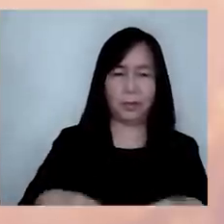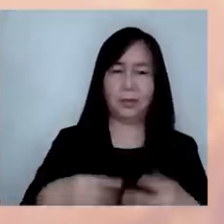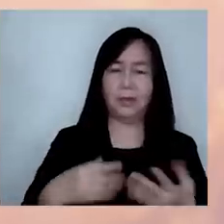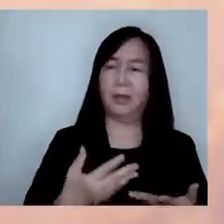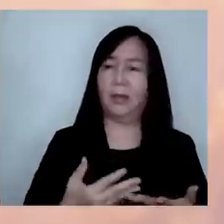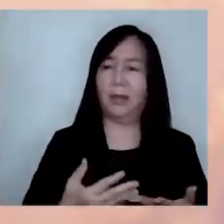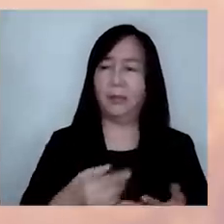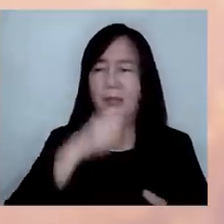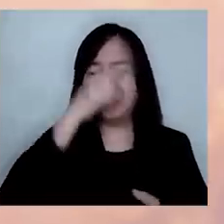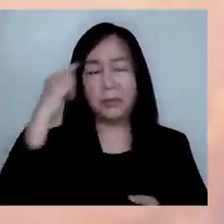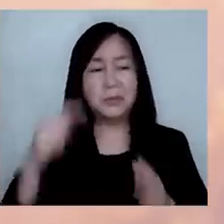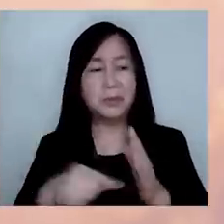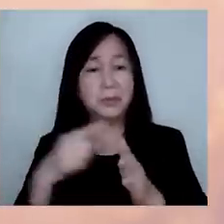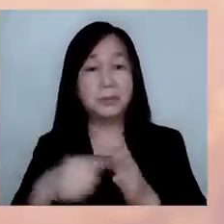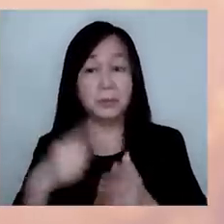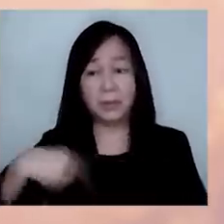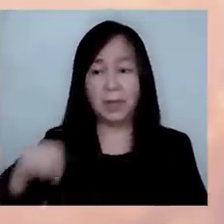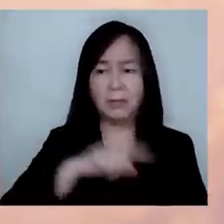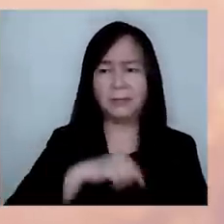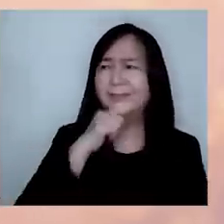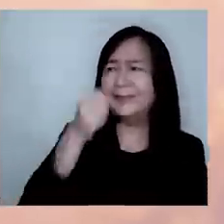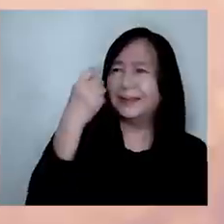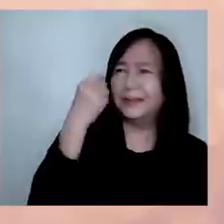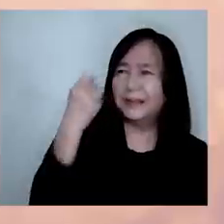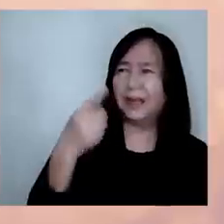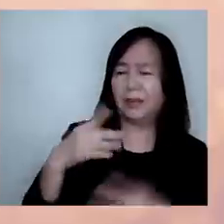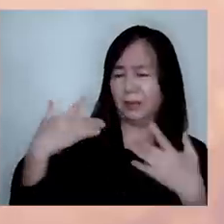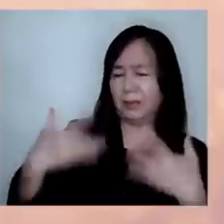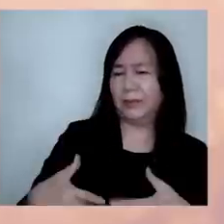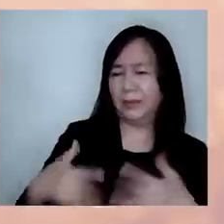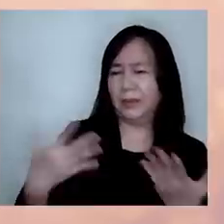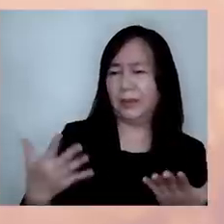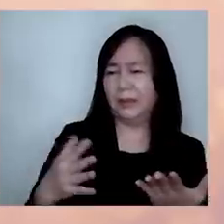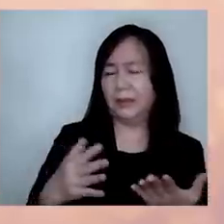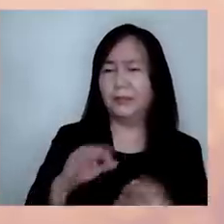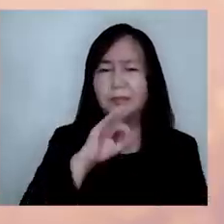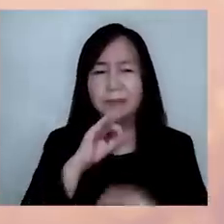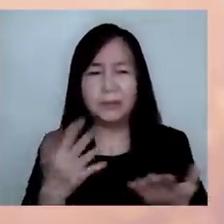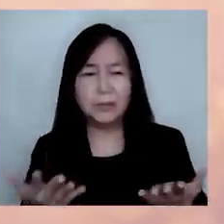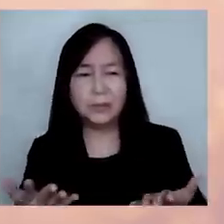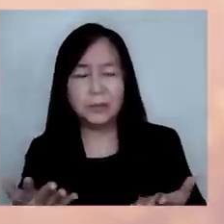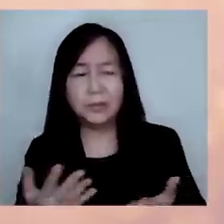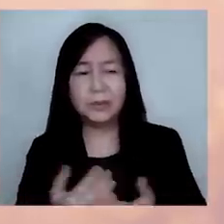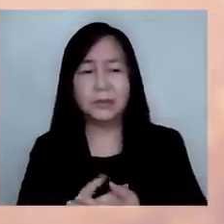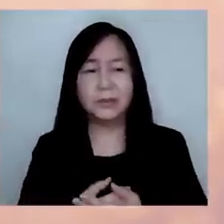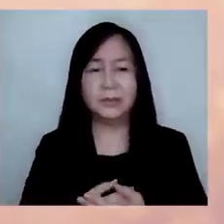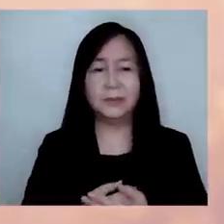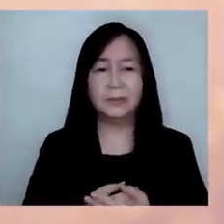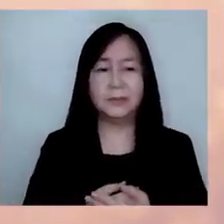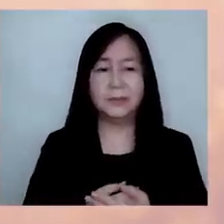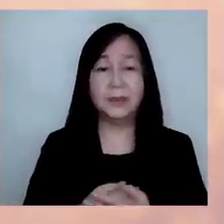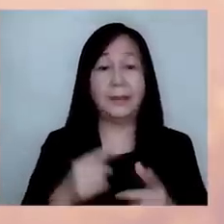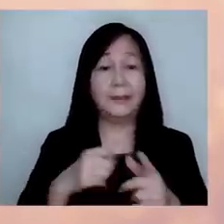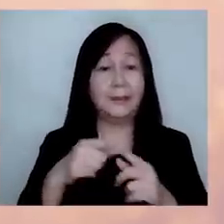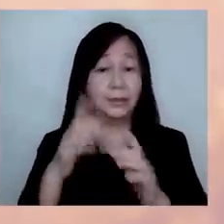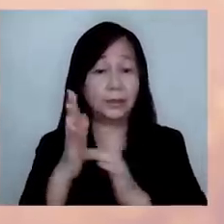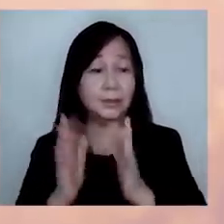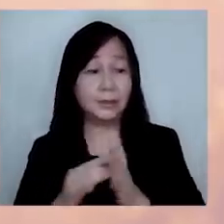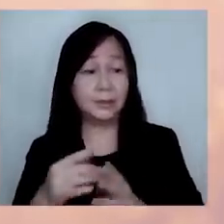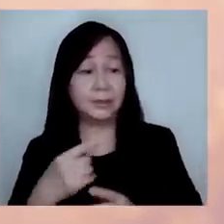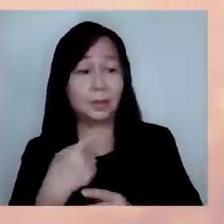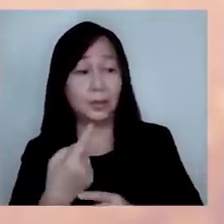don't even understand our despair get into the heart of your despair and then Jesus